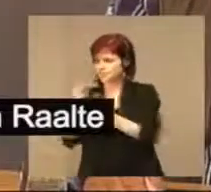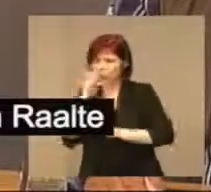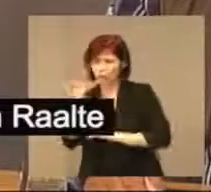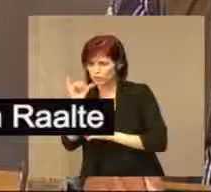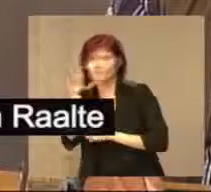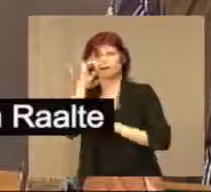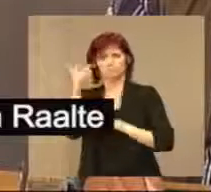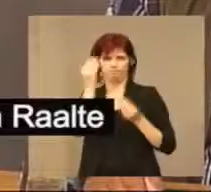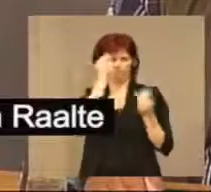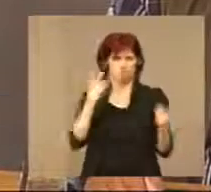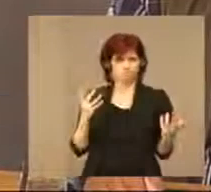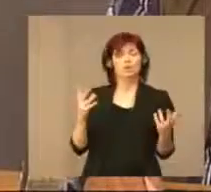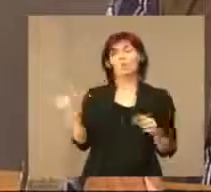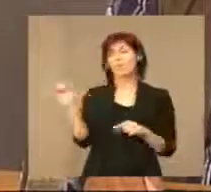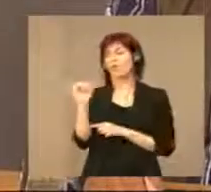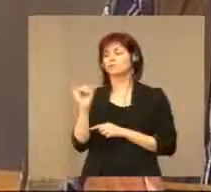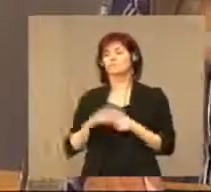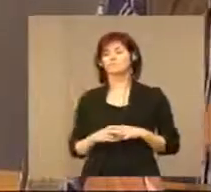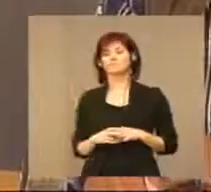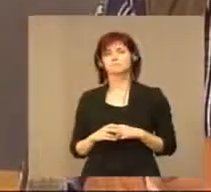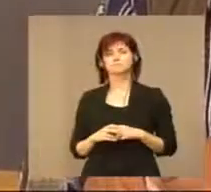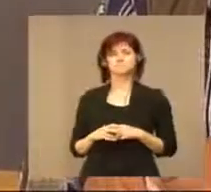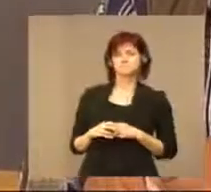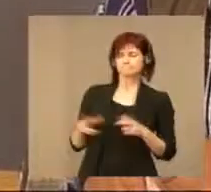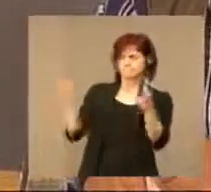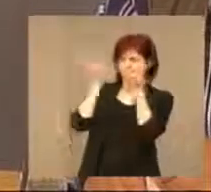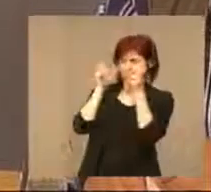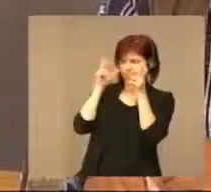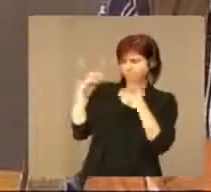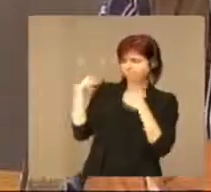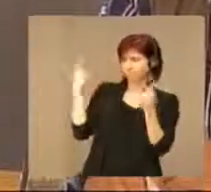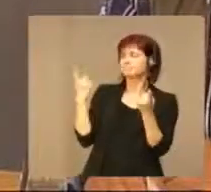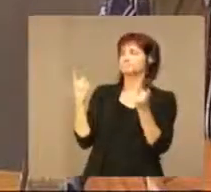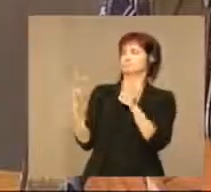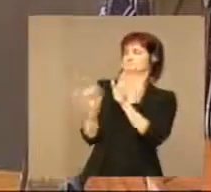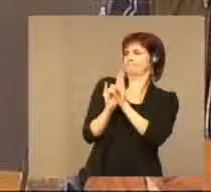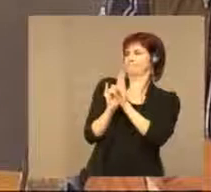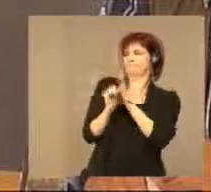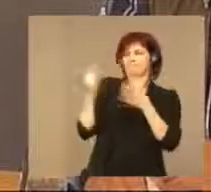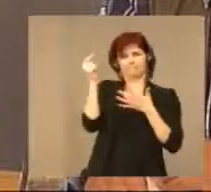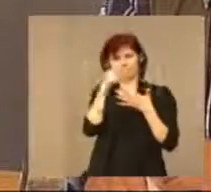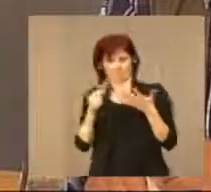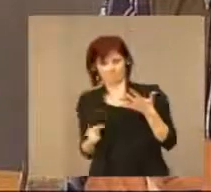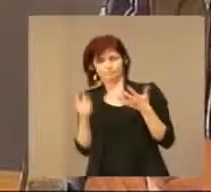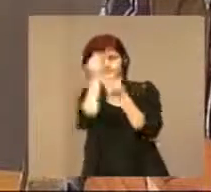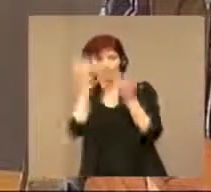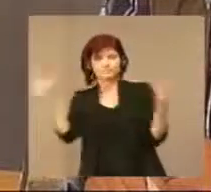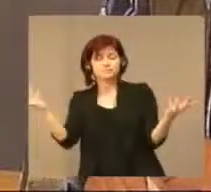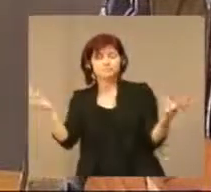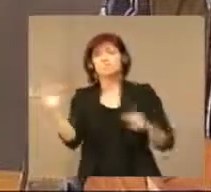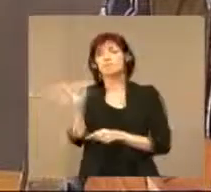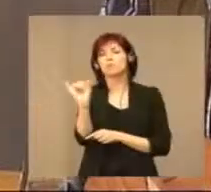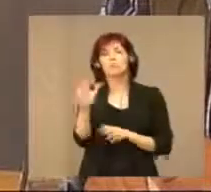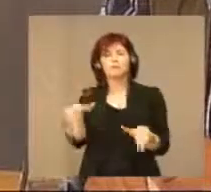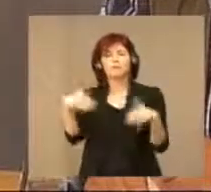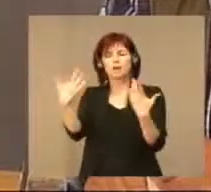you early indications of what we've been hearing as we've traveled across the country, and provide some